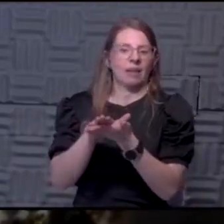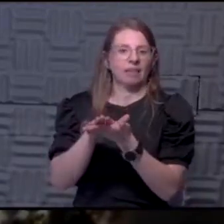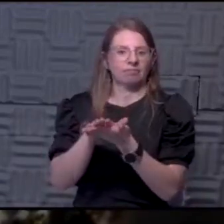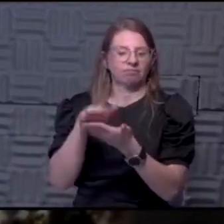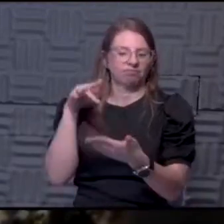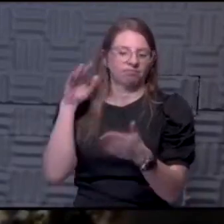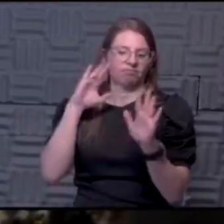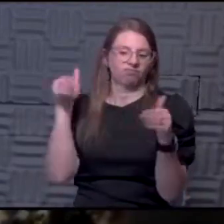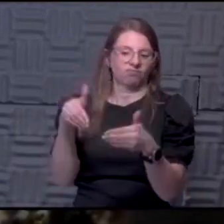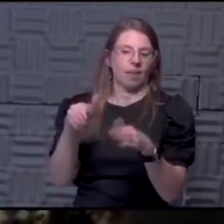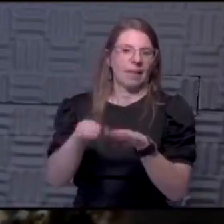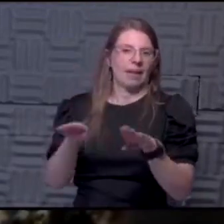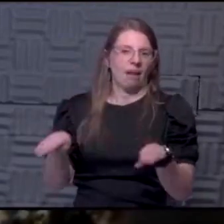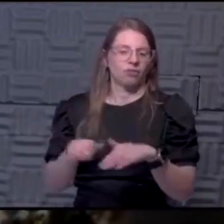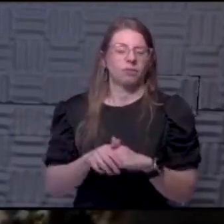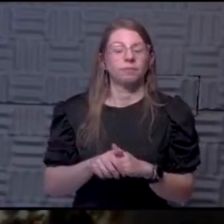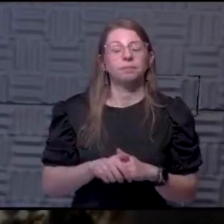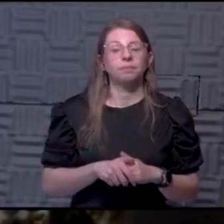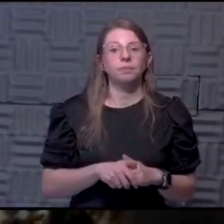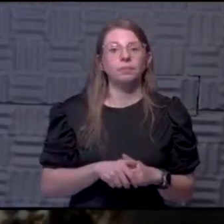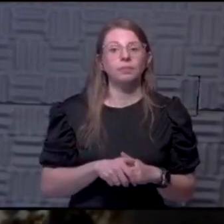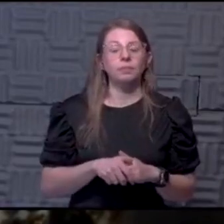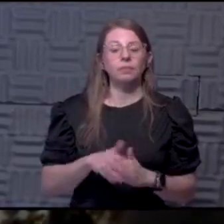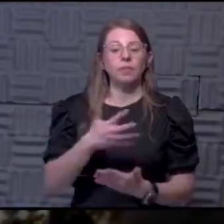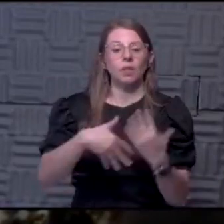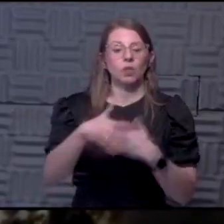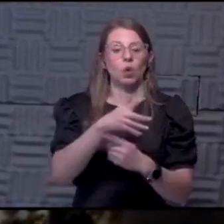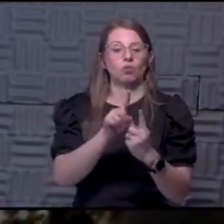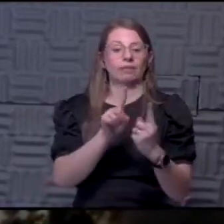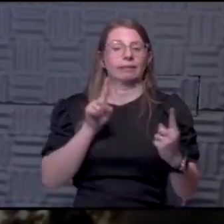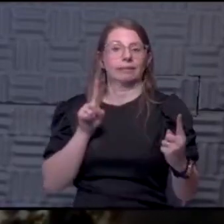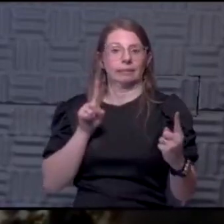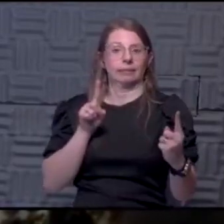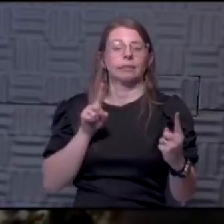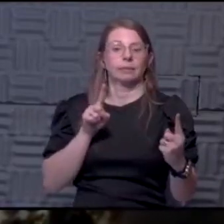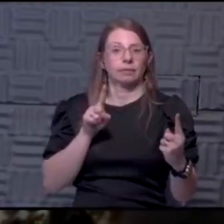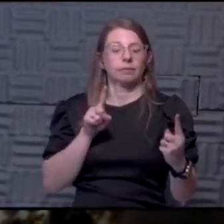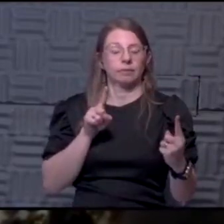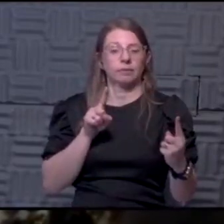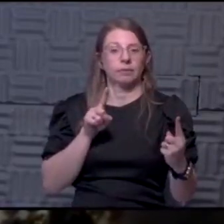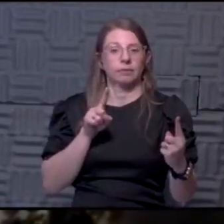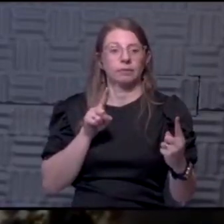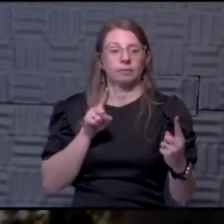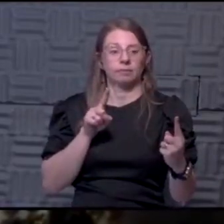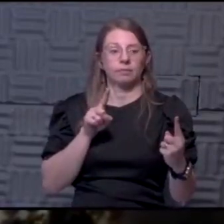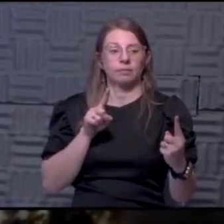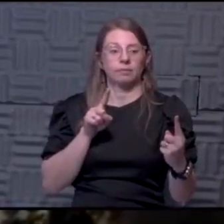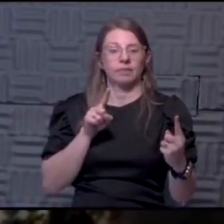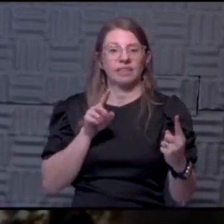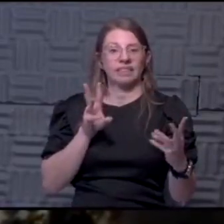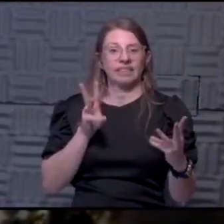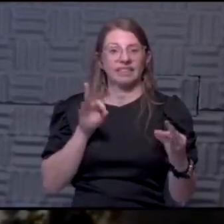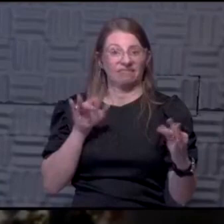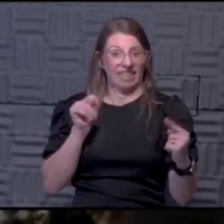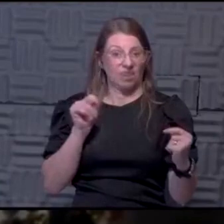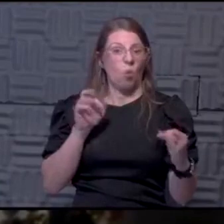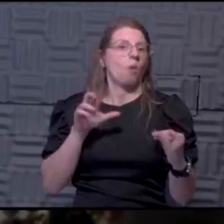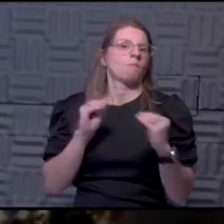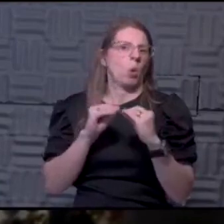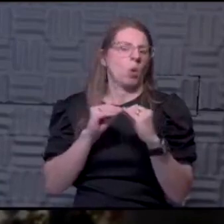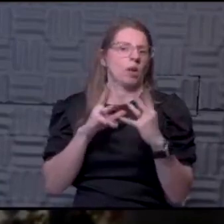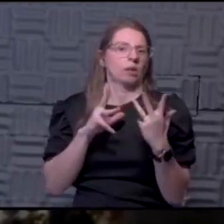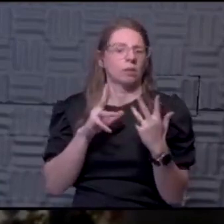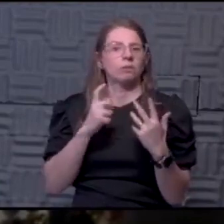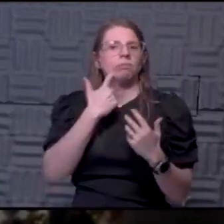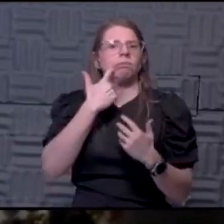on. For example, distancing. We do believe that social distancing, and we have picked the 6 feet and greater. But there's some